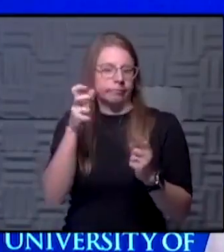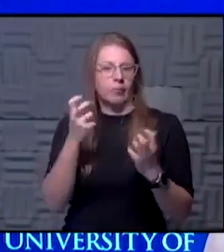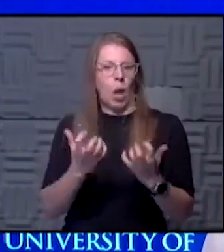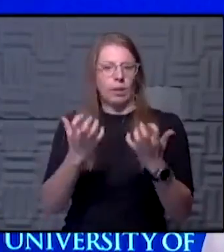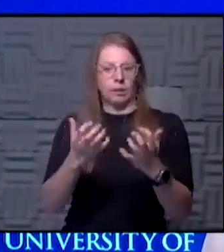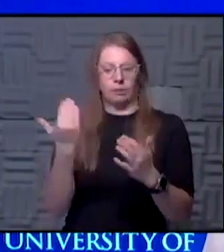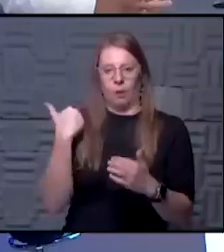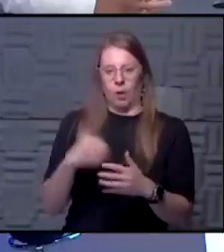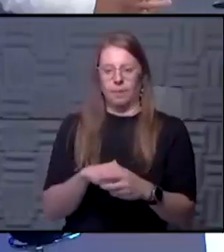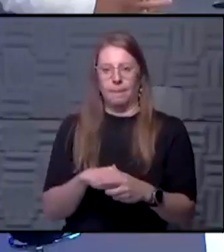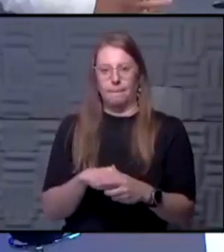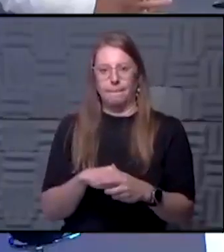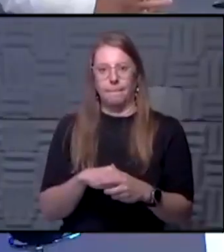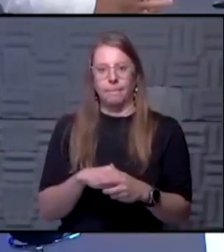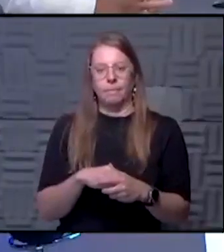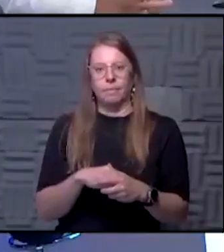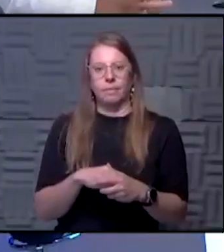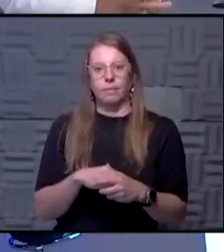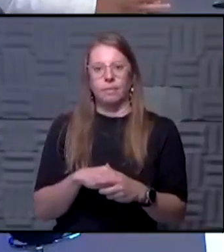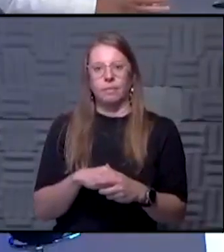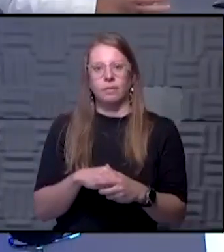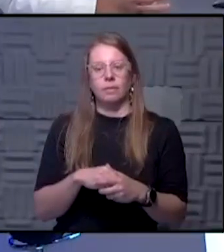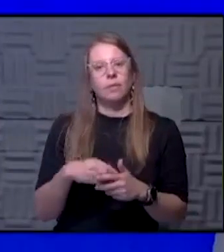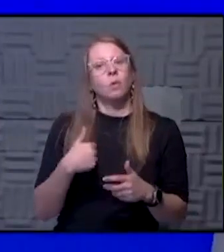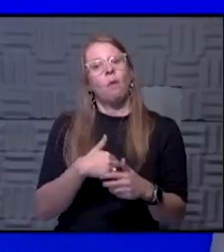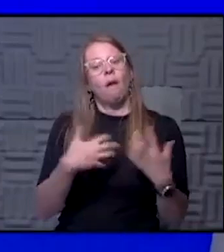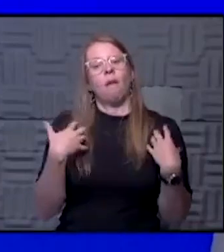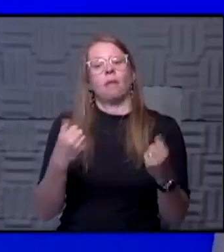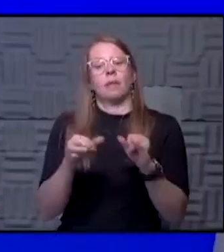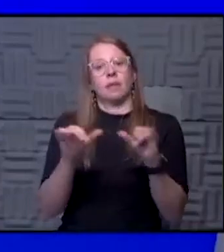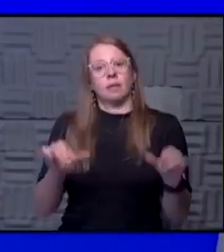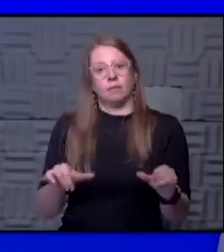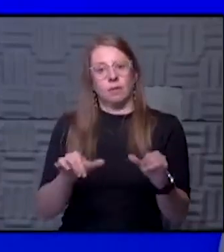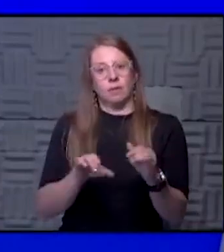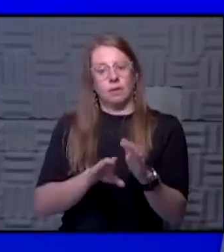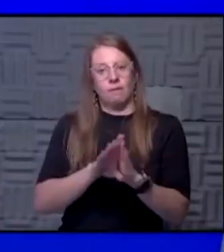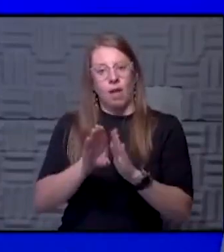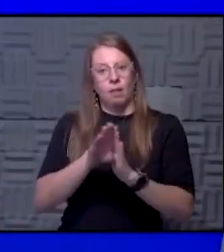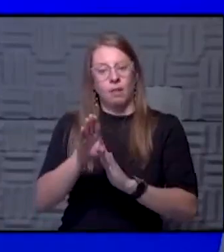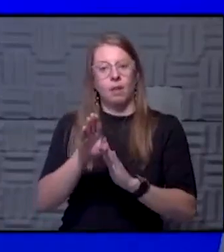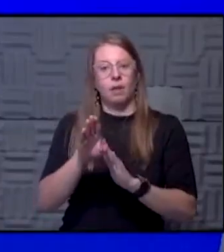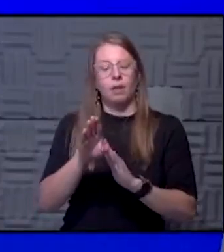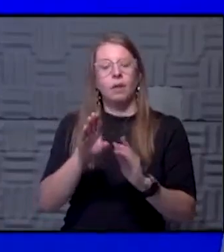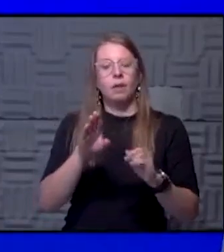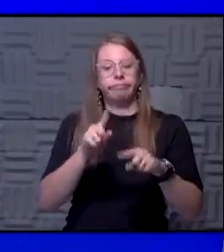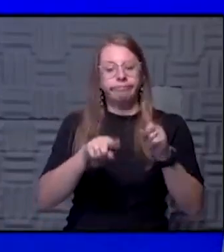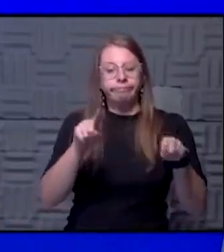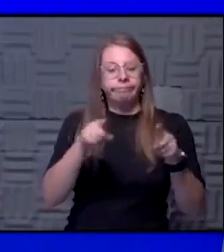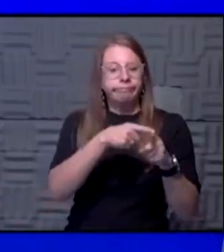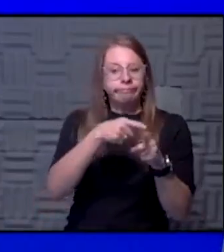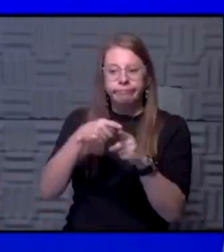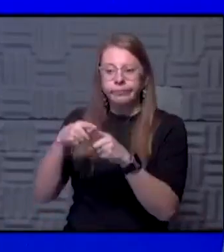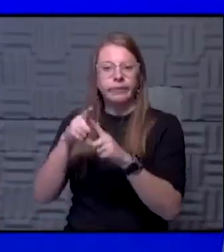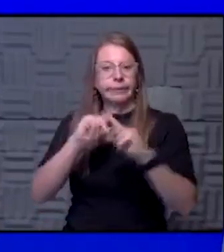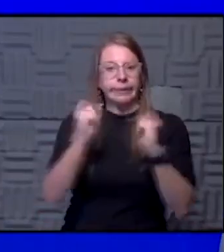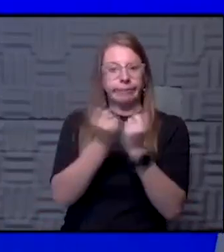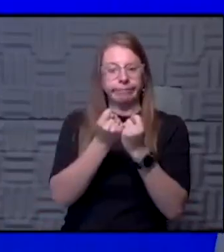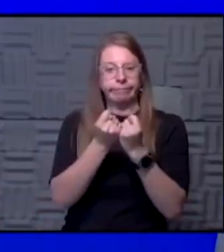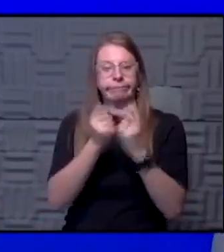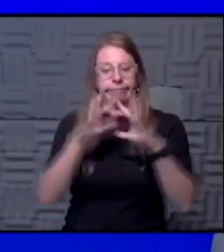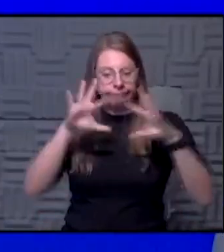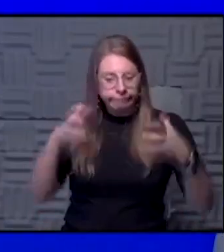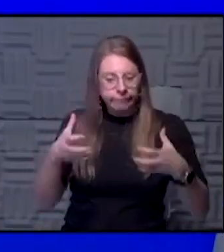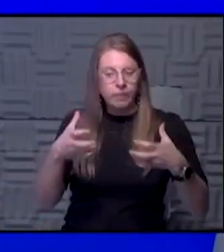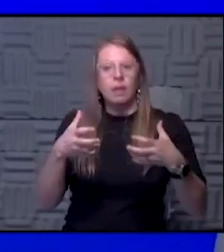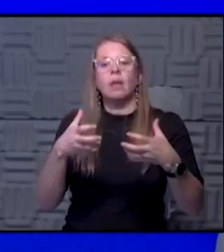And I would like to note, too, we are, as a health system, creating a multidisciplinary team to deal with those chronic health conditions